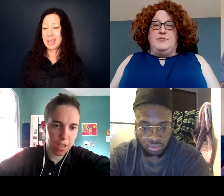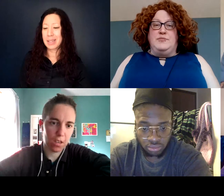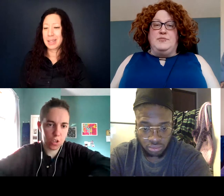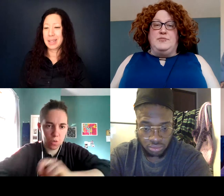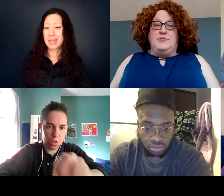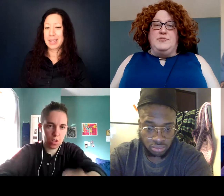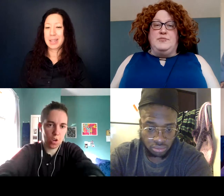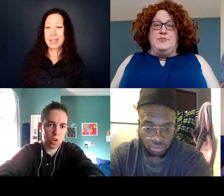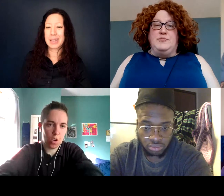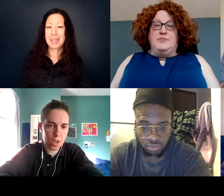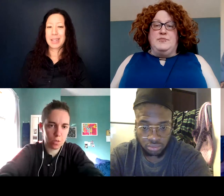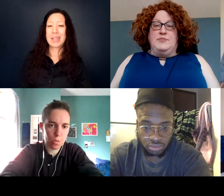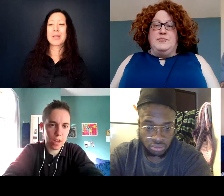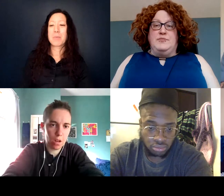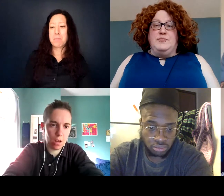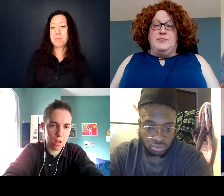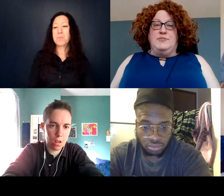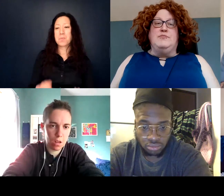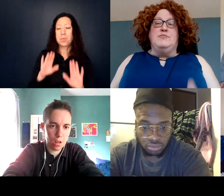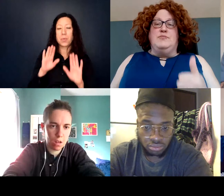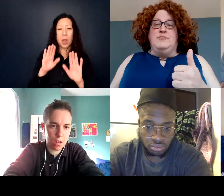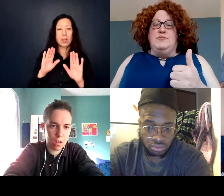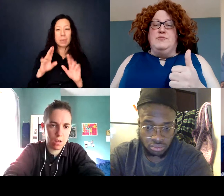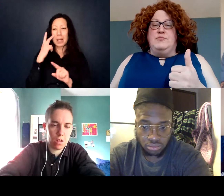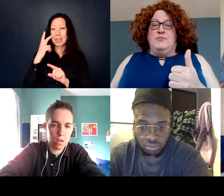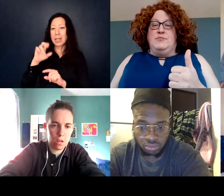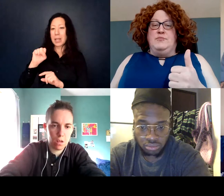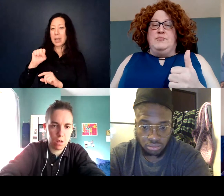Awesome, and I see Shore's offer as well.